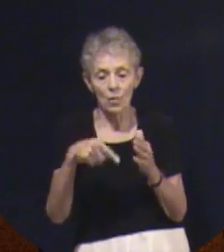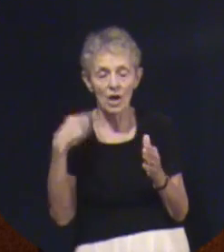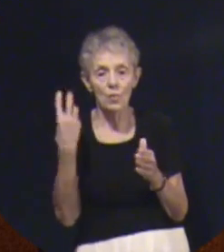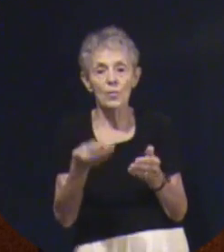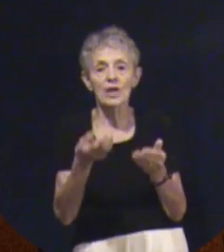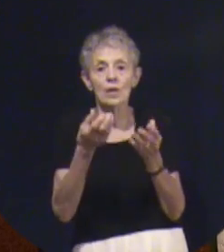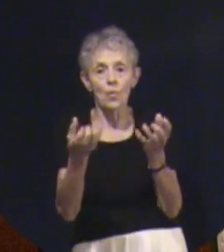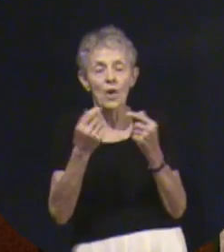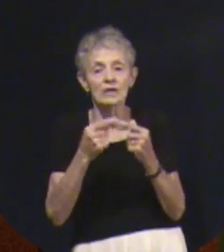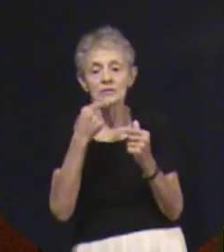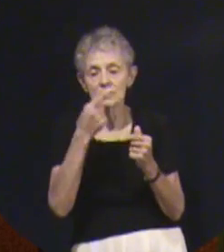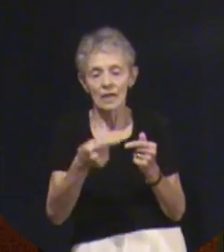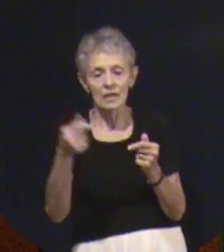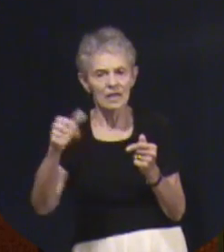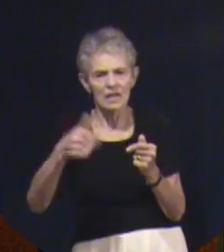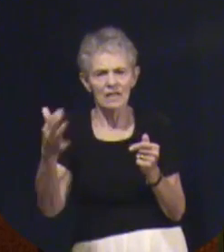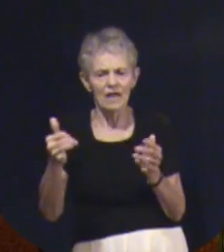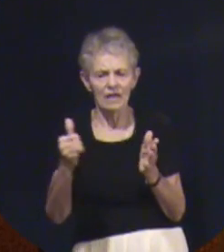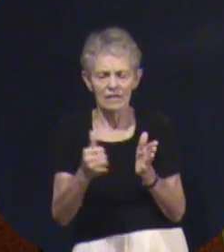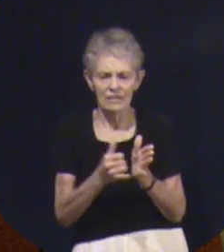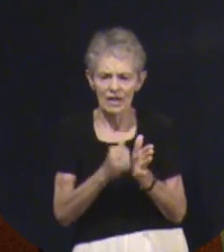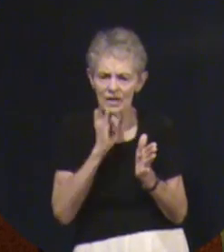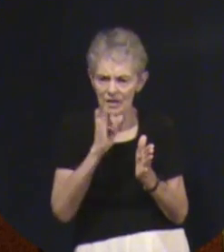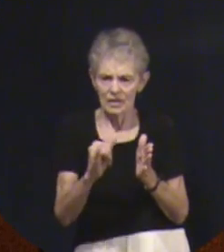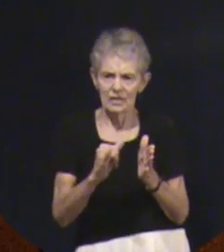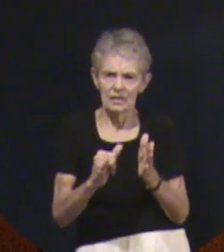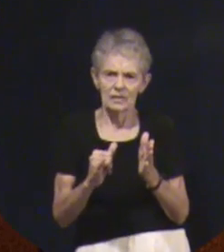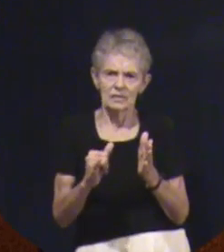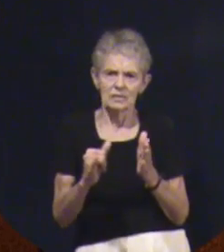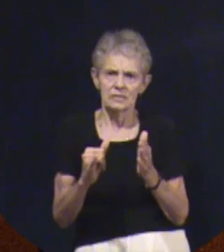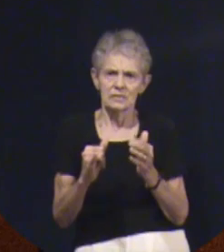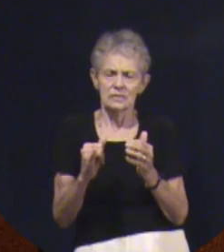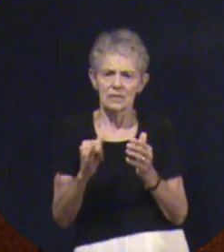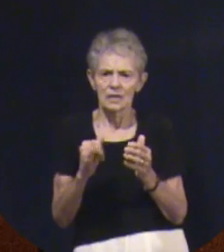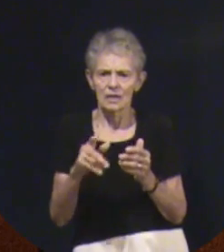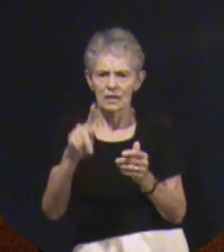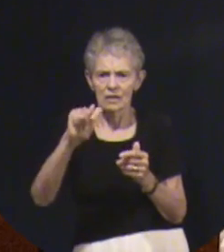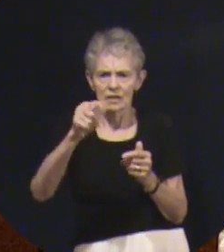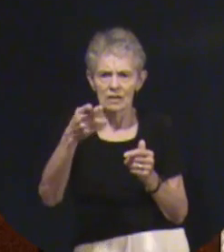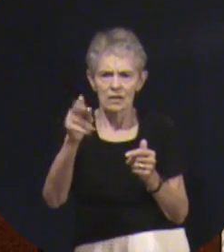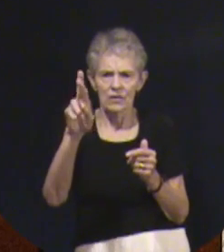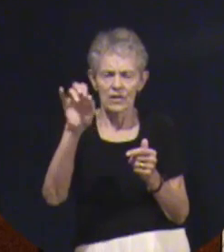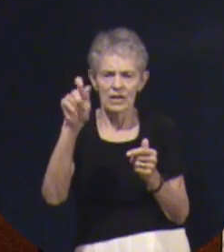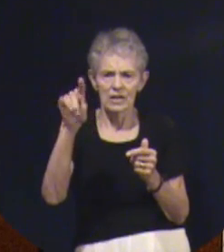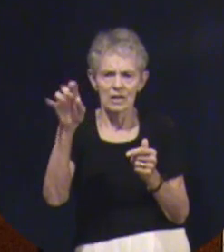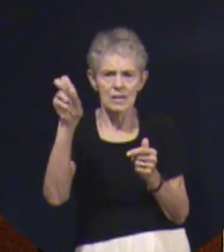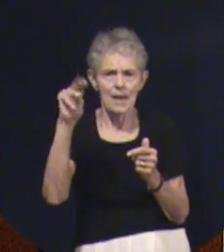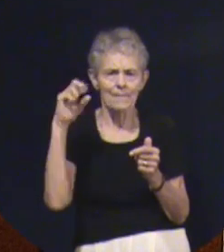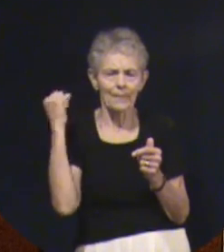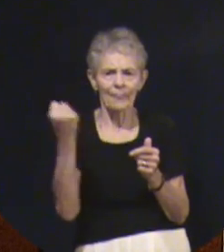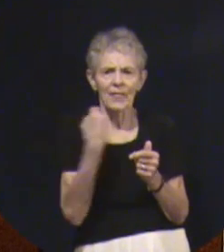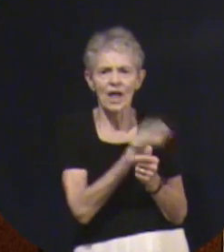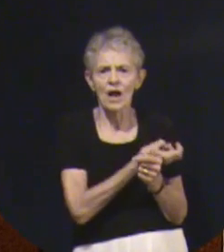Anything that threatens our freedom puts us immediately on the defensive.